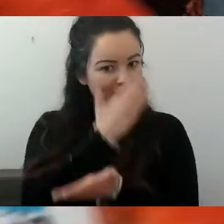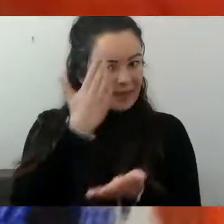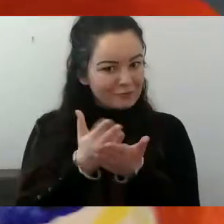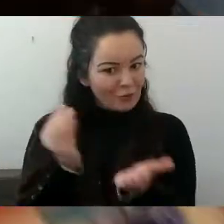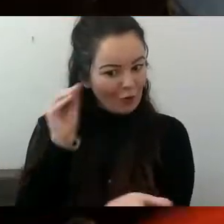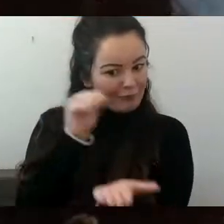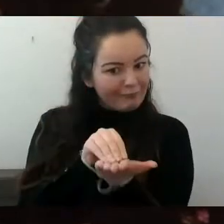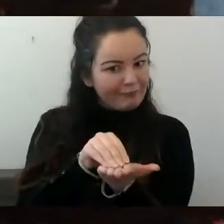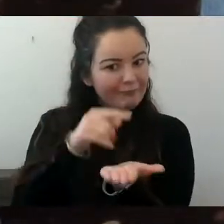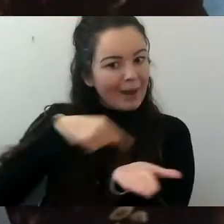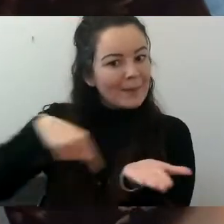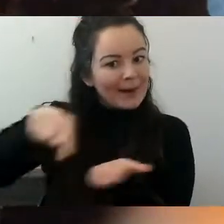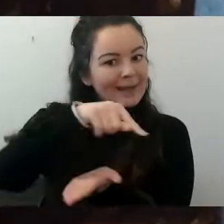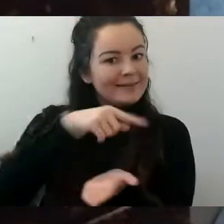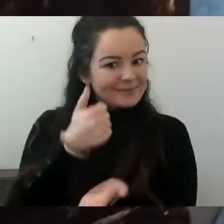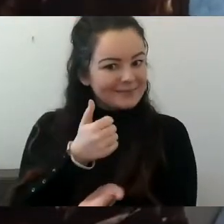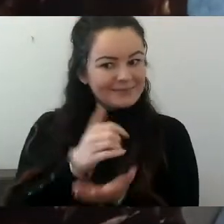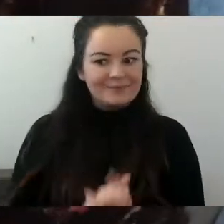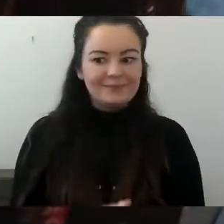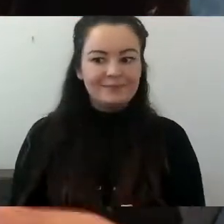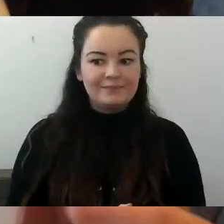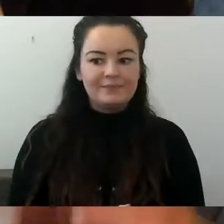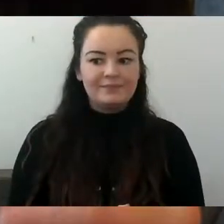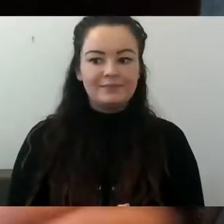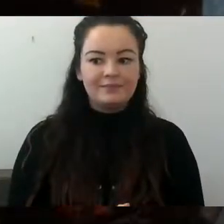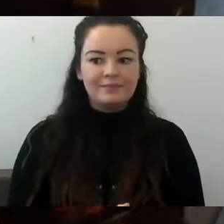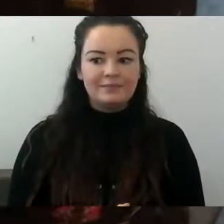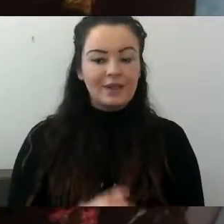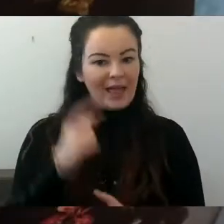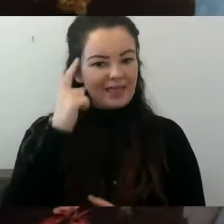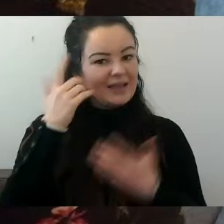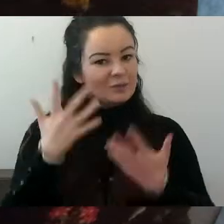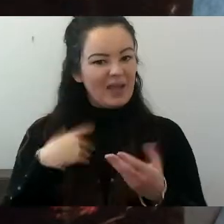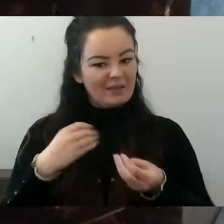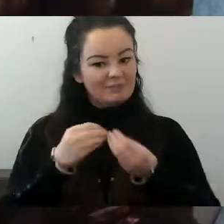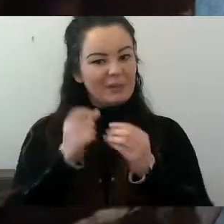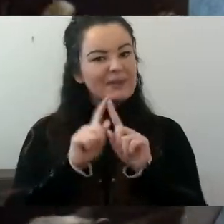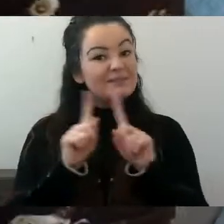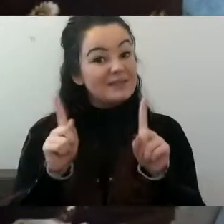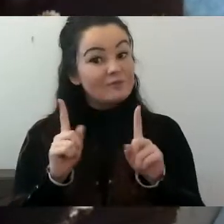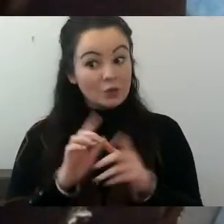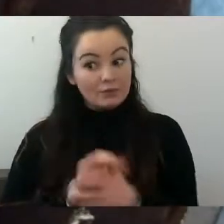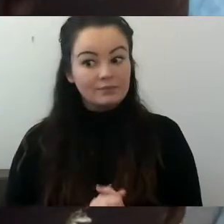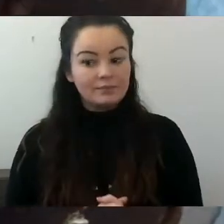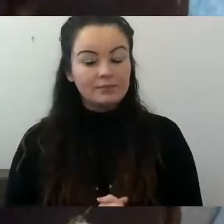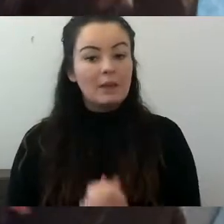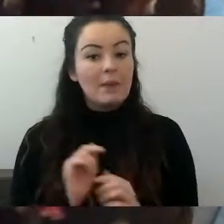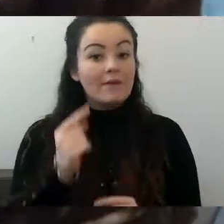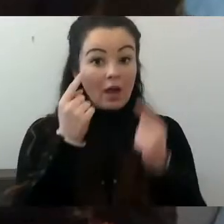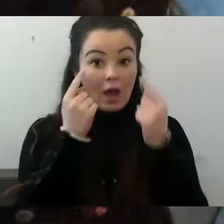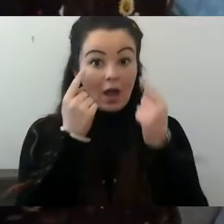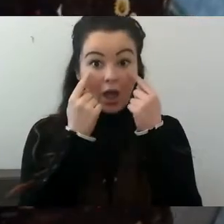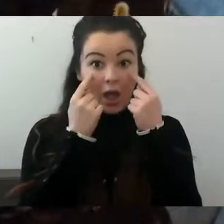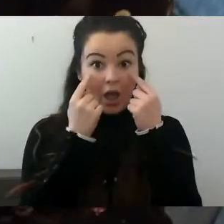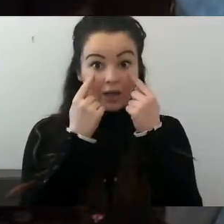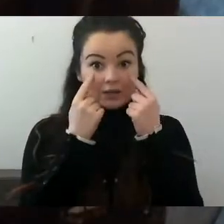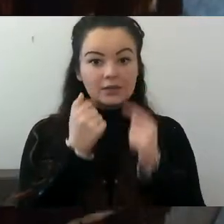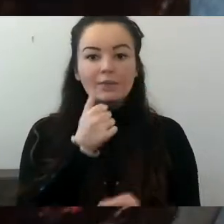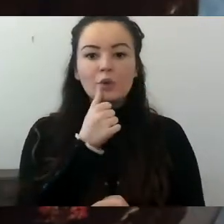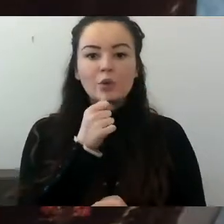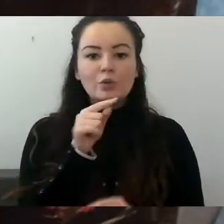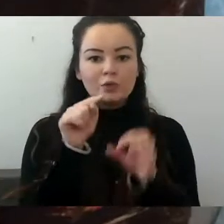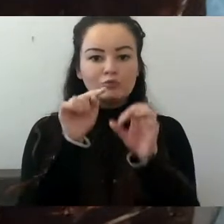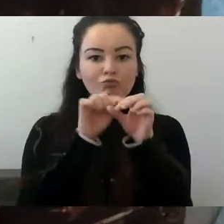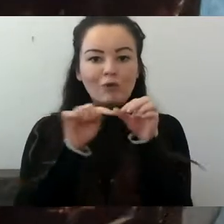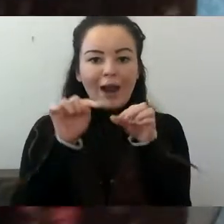want to put those on my face. I think I'm going to make a different face today. So for the eye shapes, I'm going